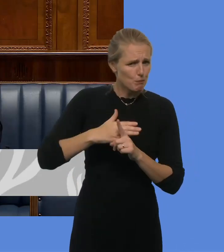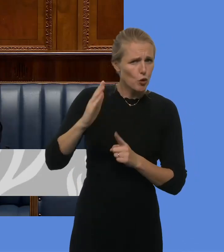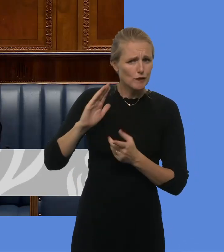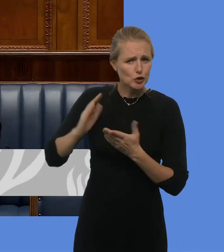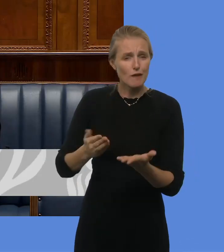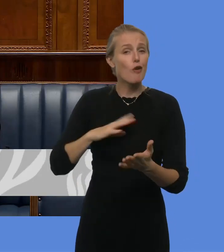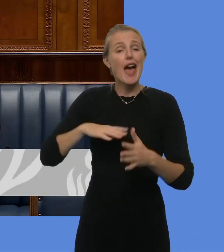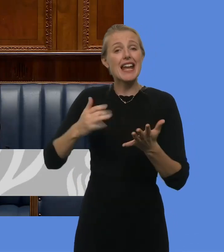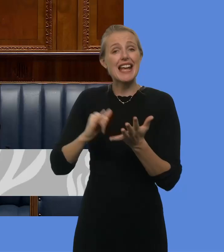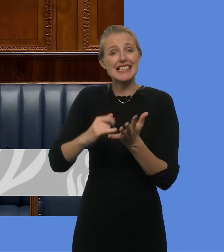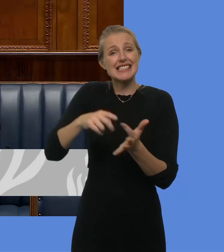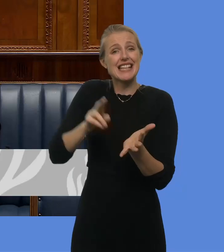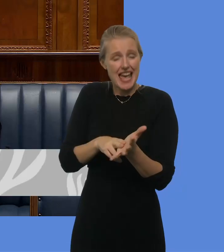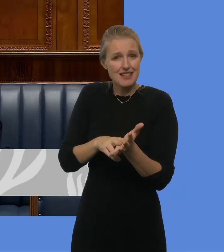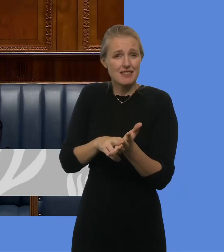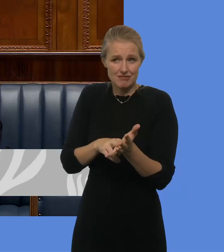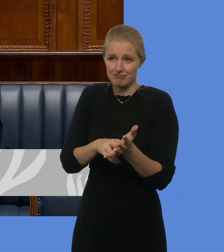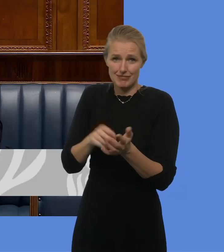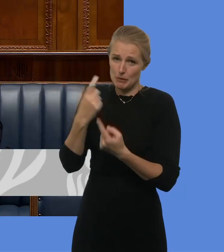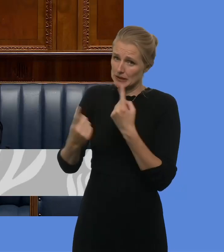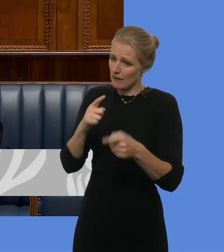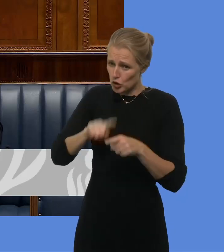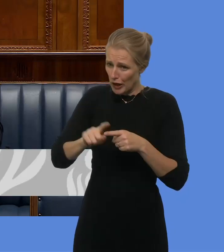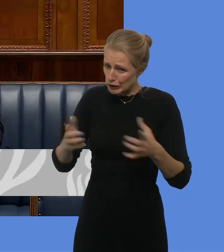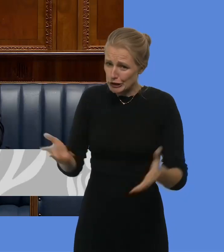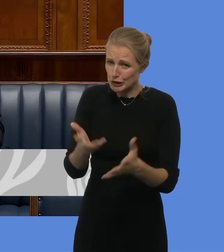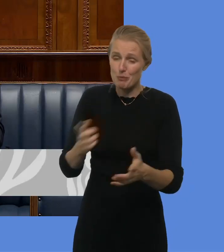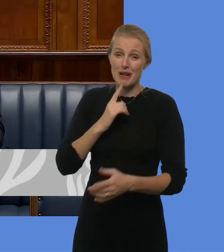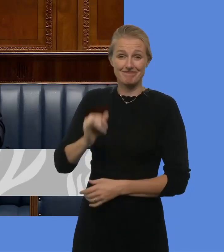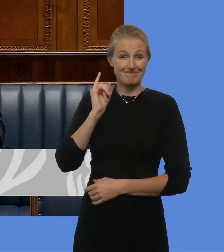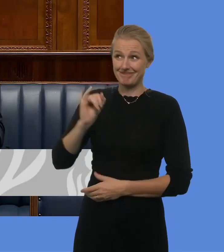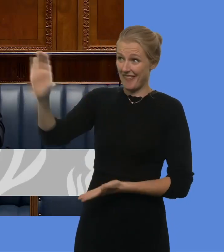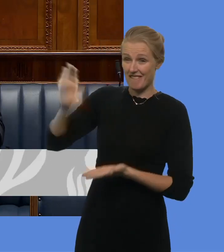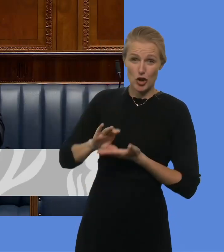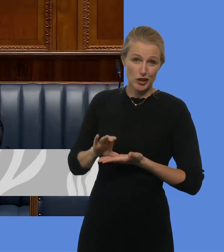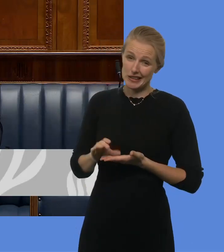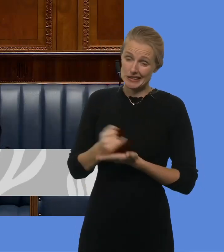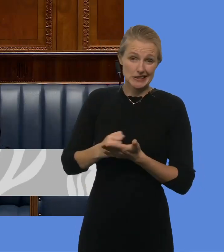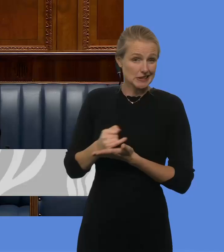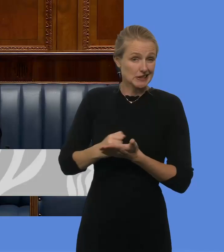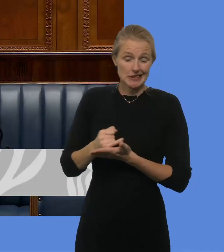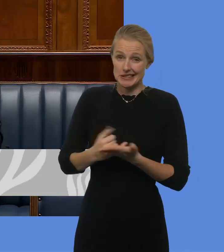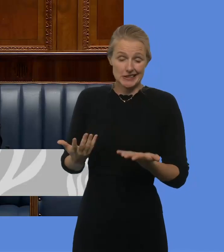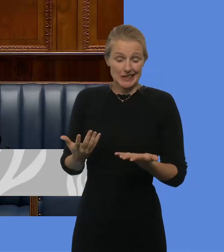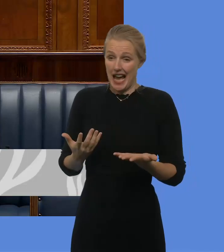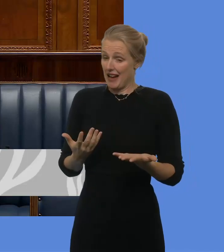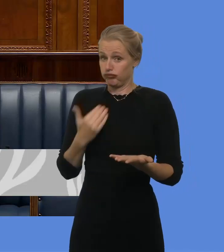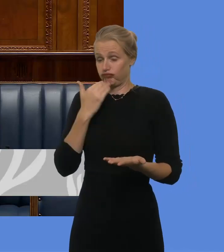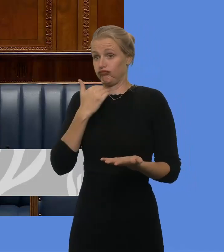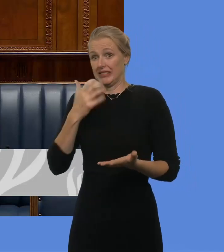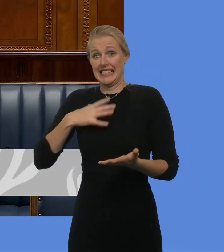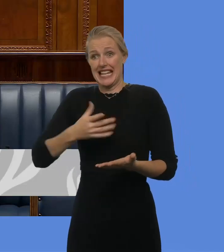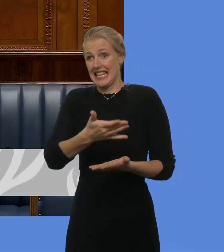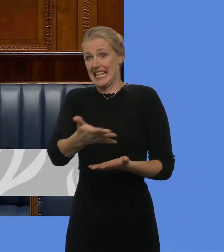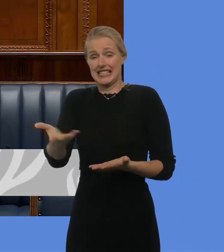special educational needs across the education system within the limited resources that he has been allocated by the Executive to meet ever-growing needs. Thank you, Mr Deputy